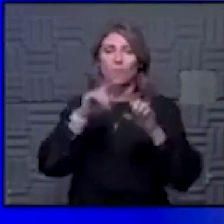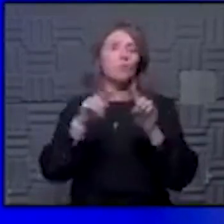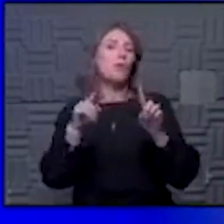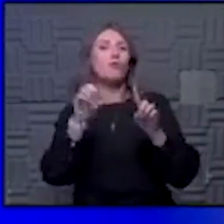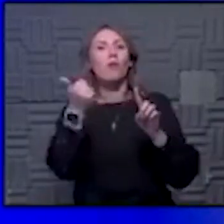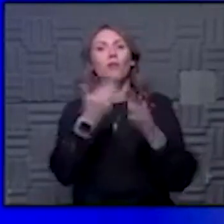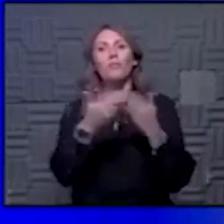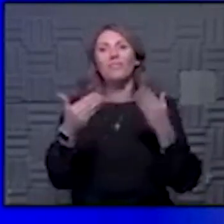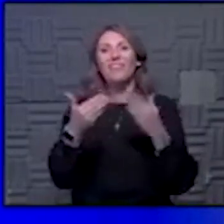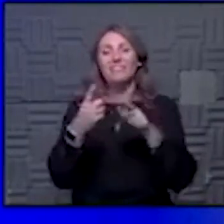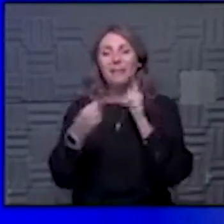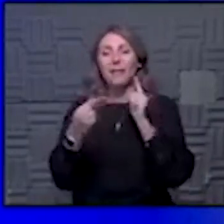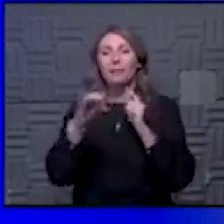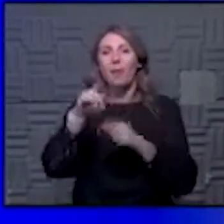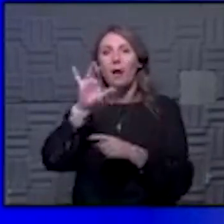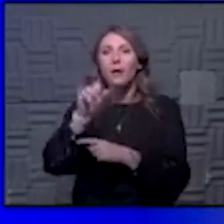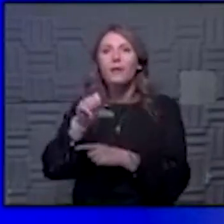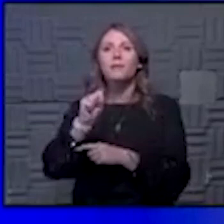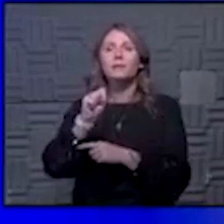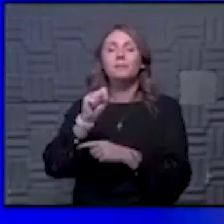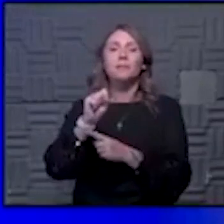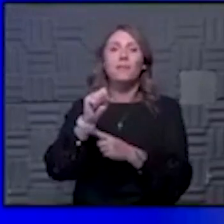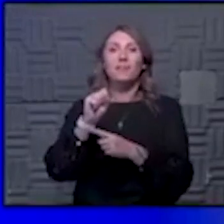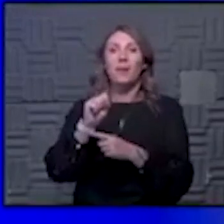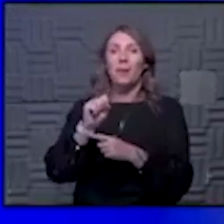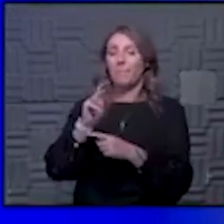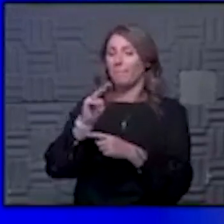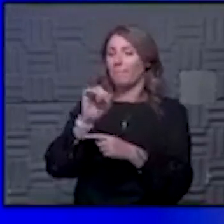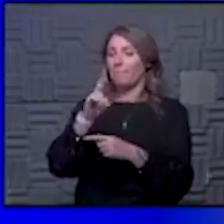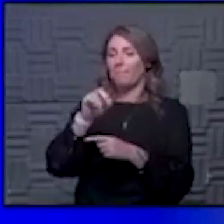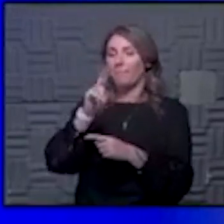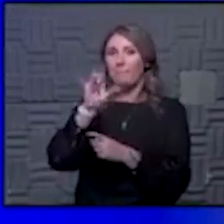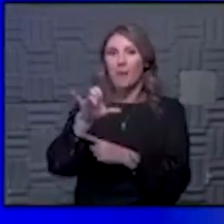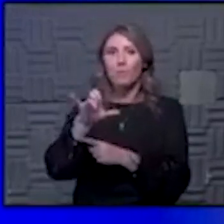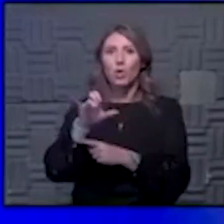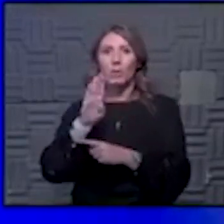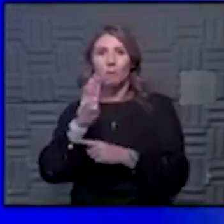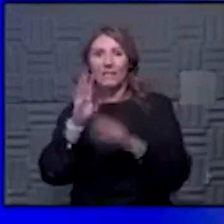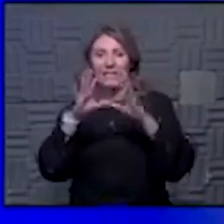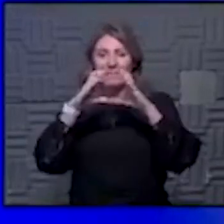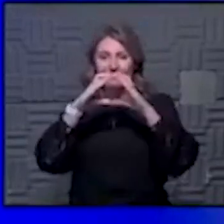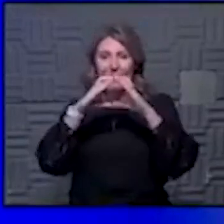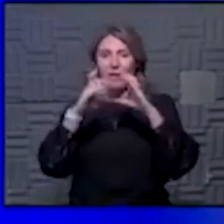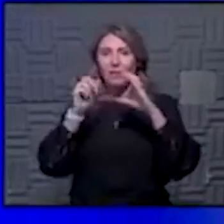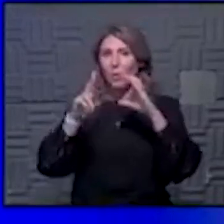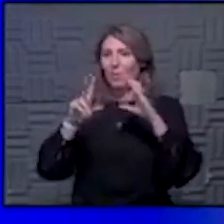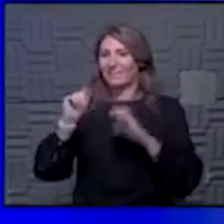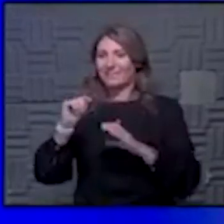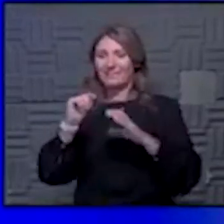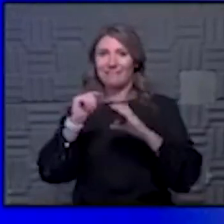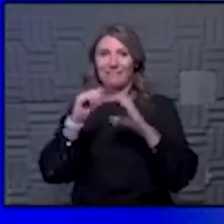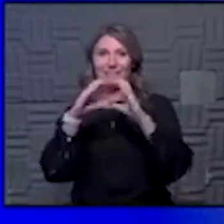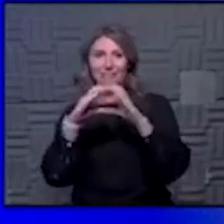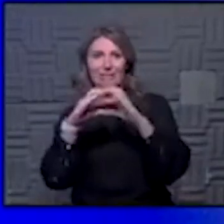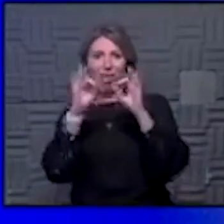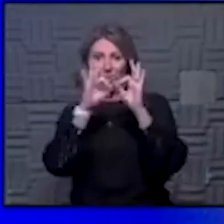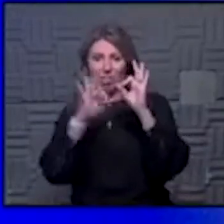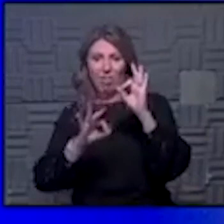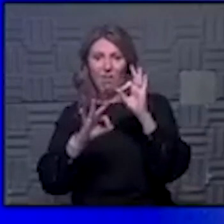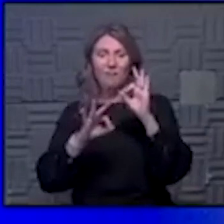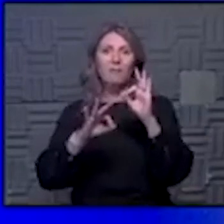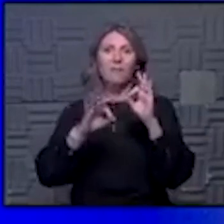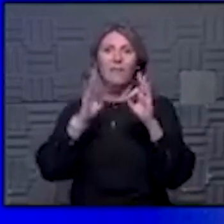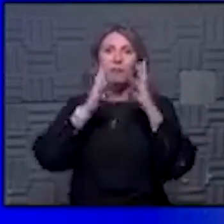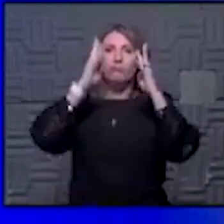antibodies. There are the memory B cells which create the antibodies. There is the memory T cell response that create actions